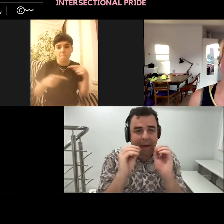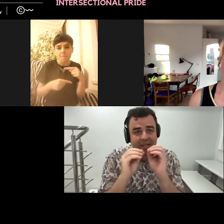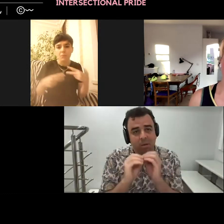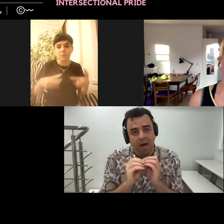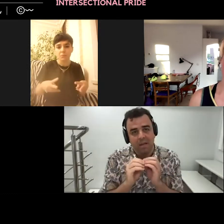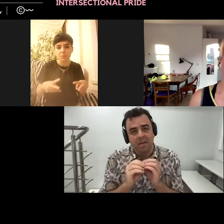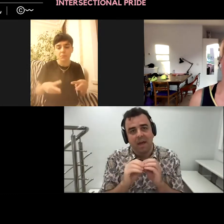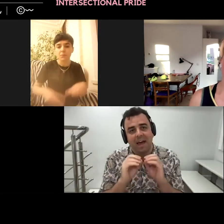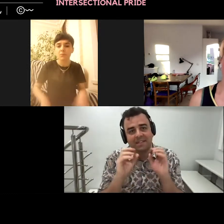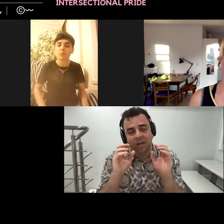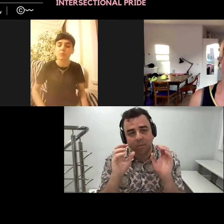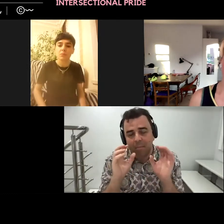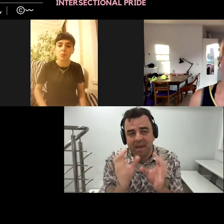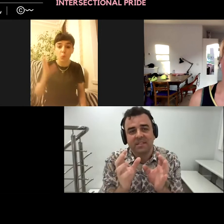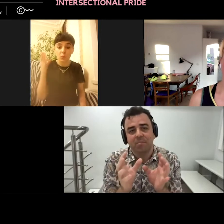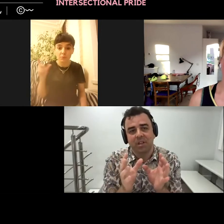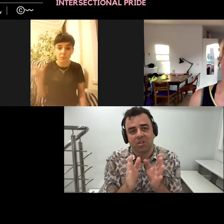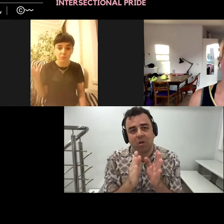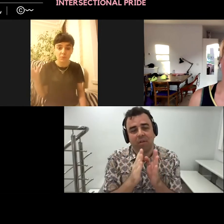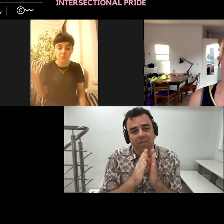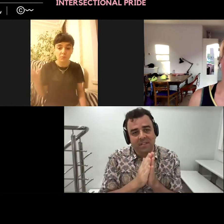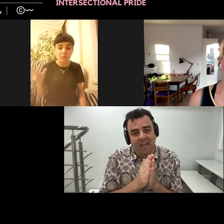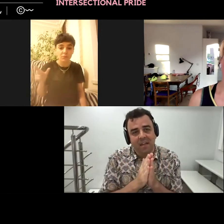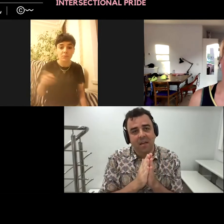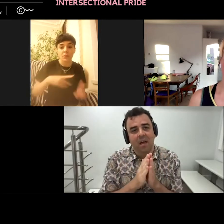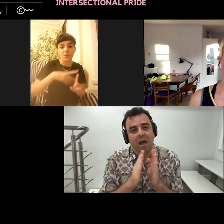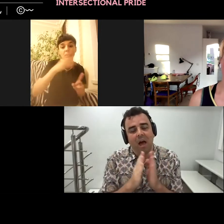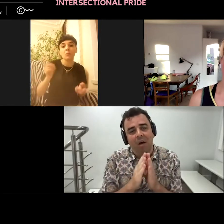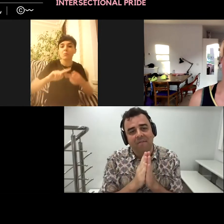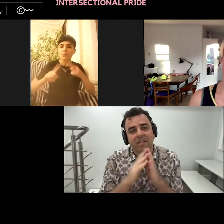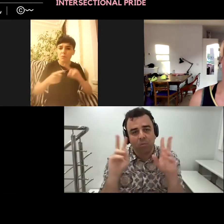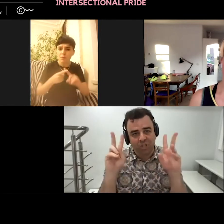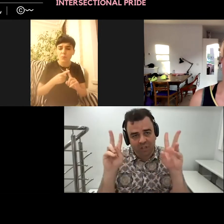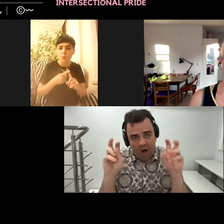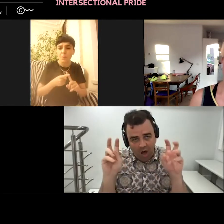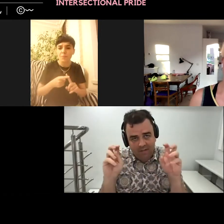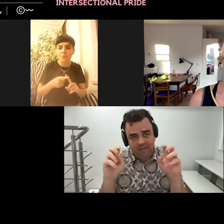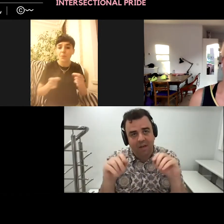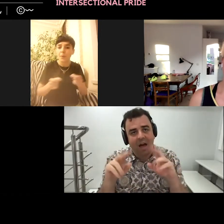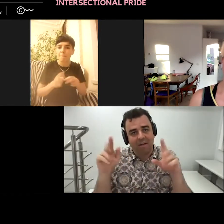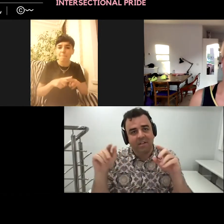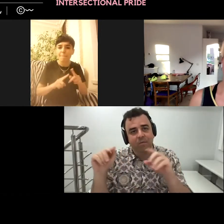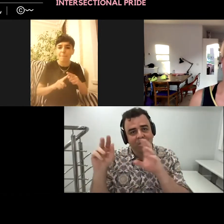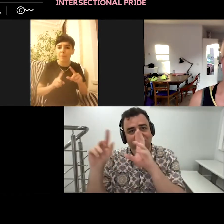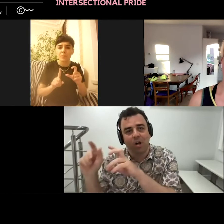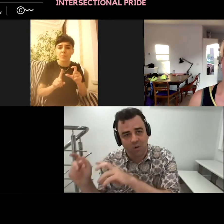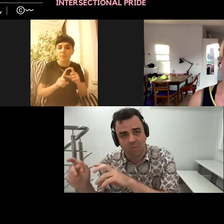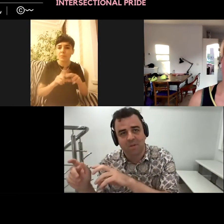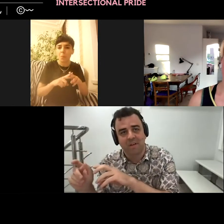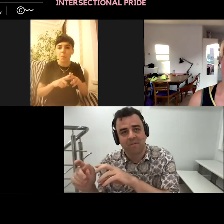So Back to the Body has an amazing potential of understanding how everything which is odd, how everything